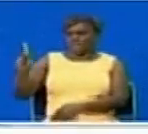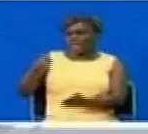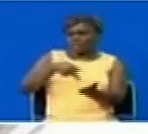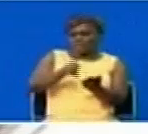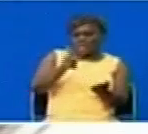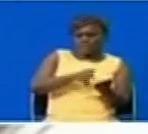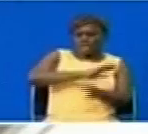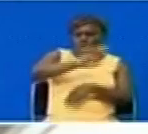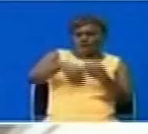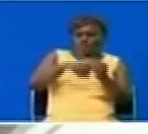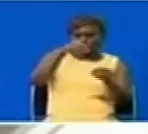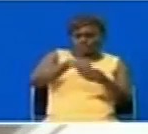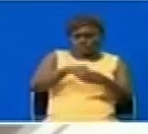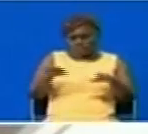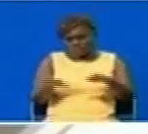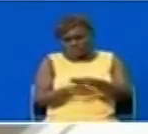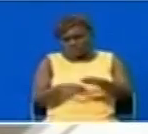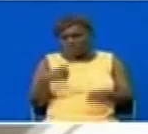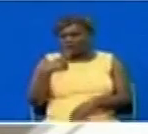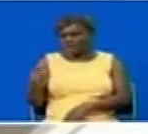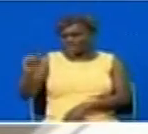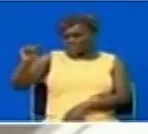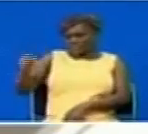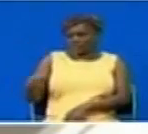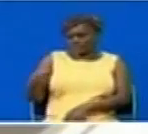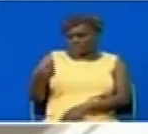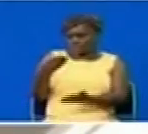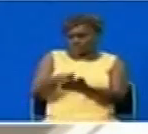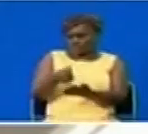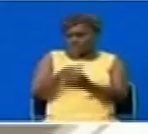all deposits below 100,000 shillings. Philip Keitany, KTN News.